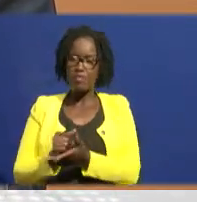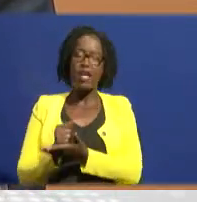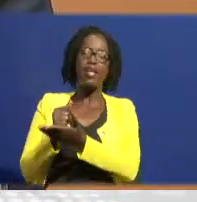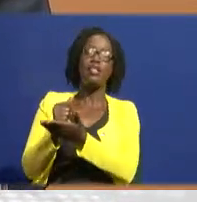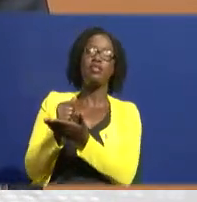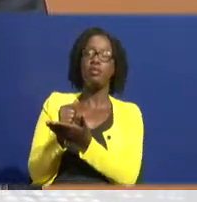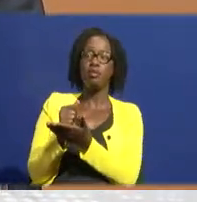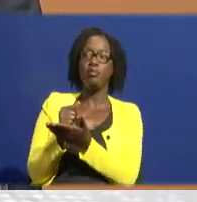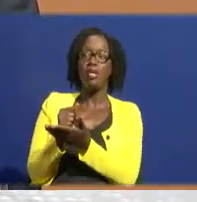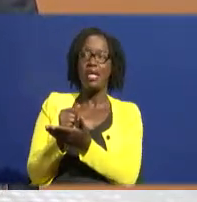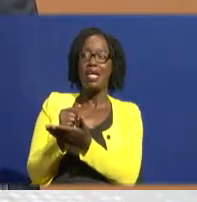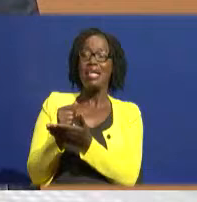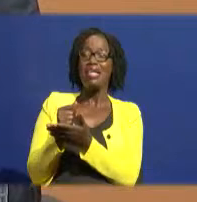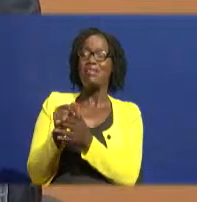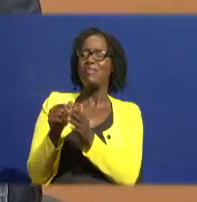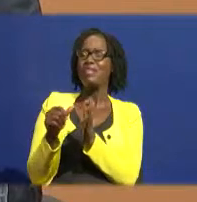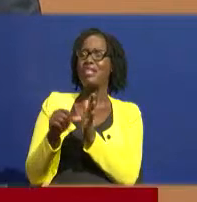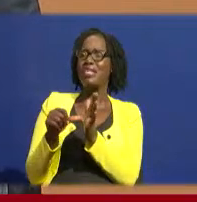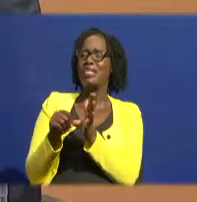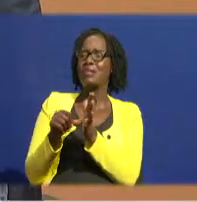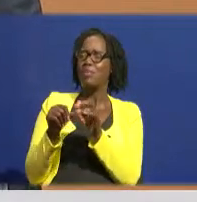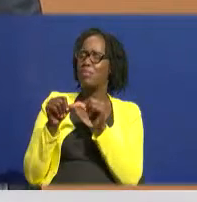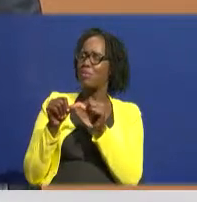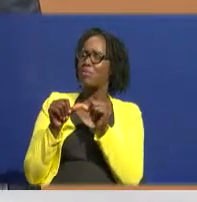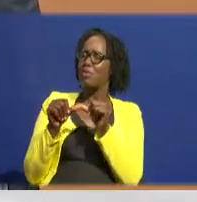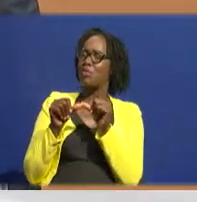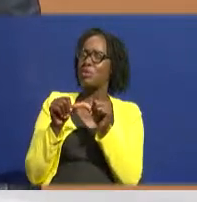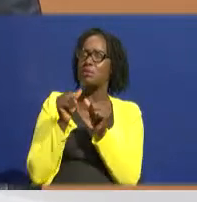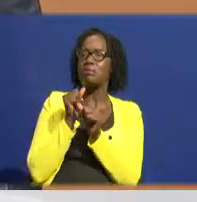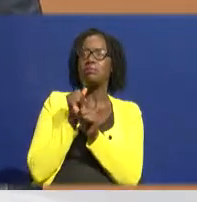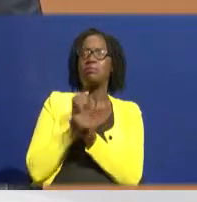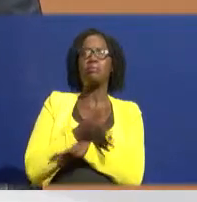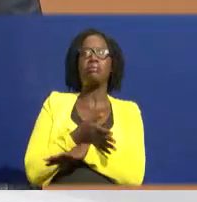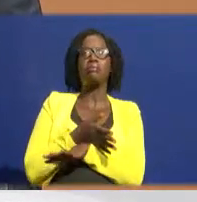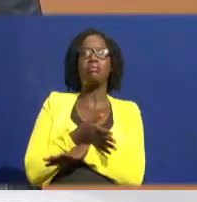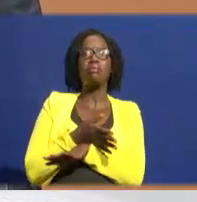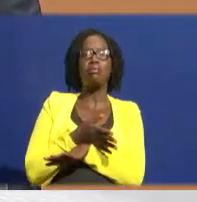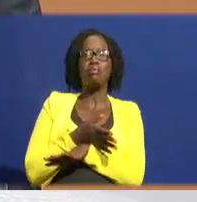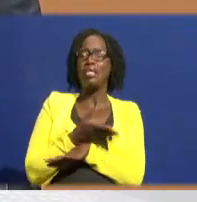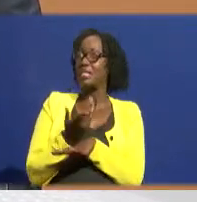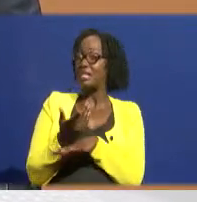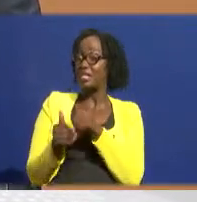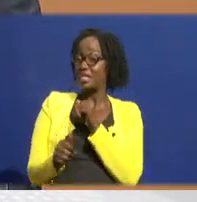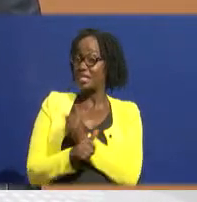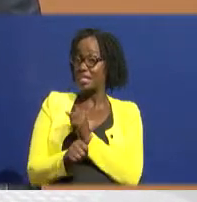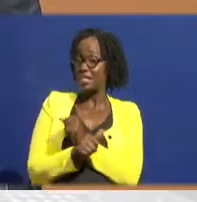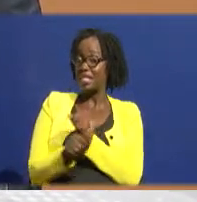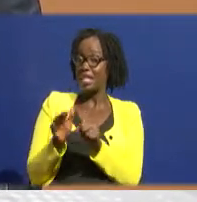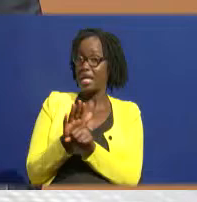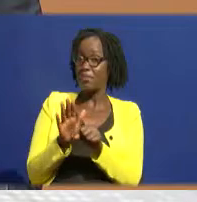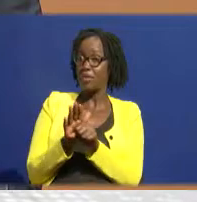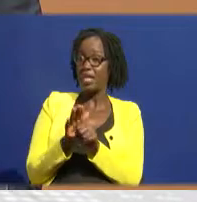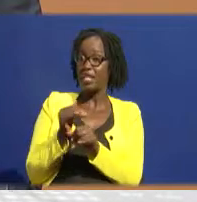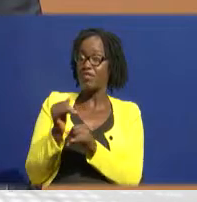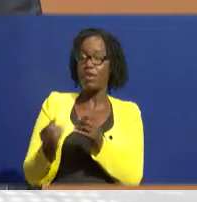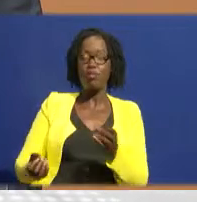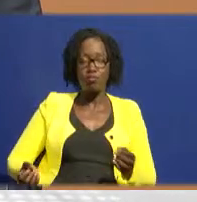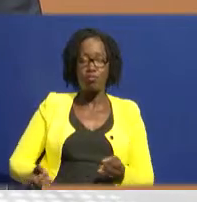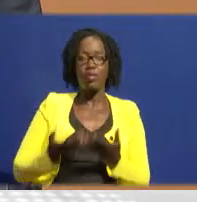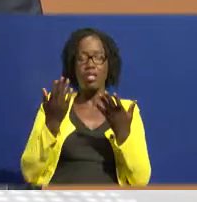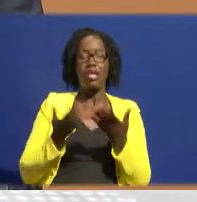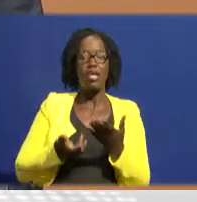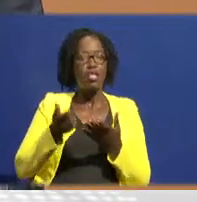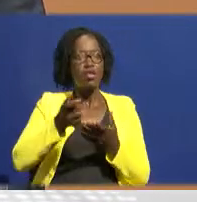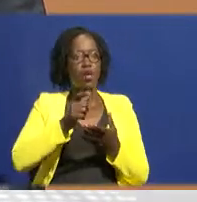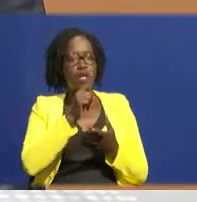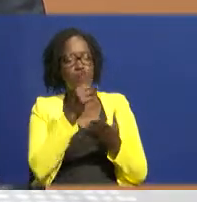Because if they sit on that problem, it is like now sitting on a time bomb, which will eventually explode. Just to add